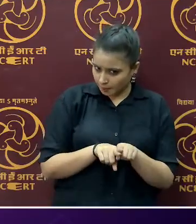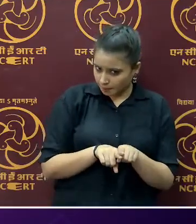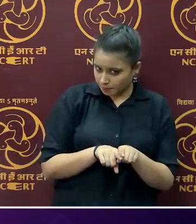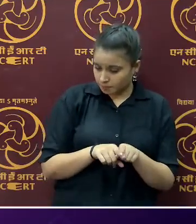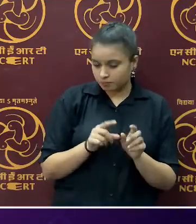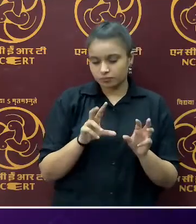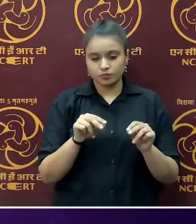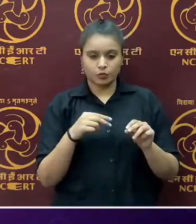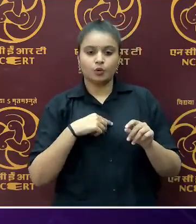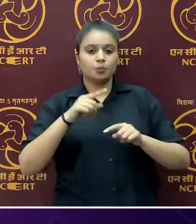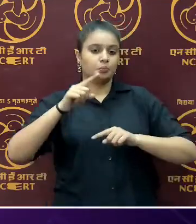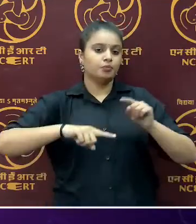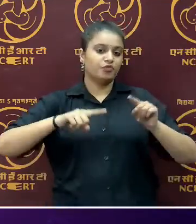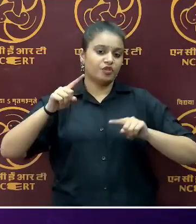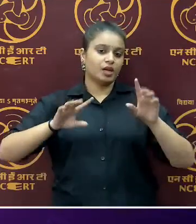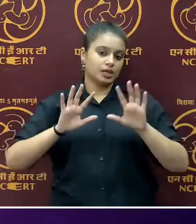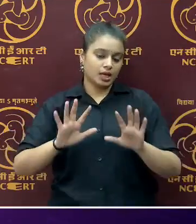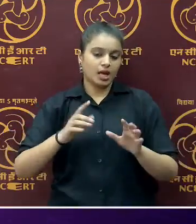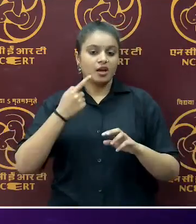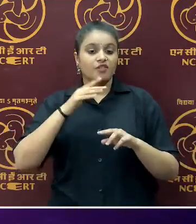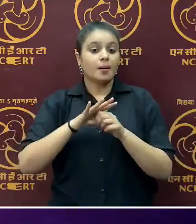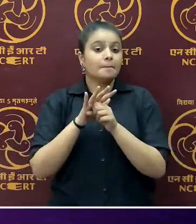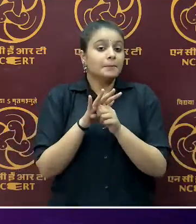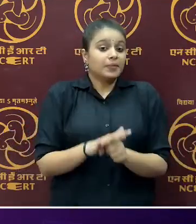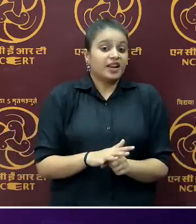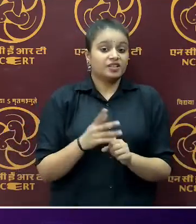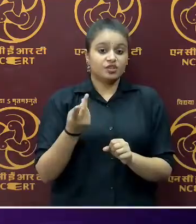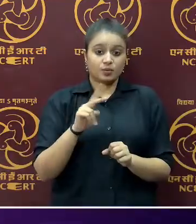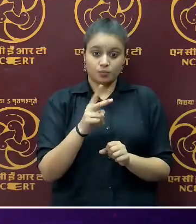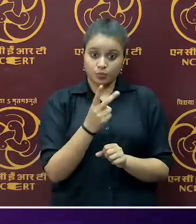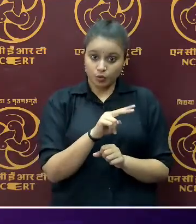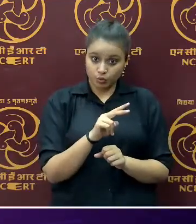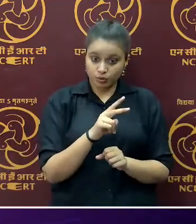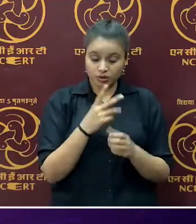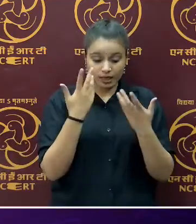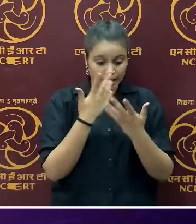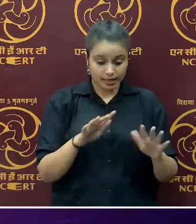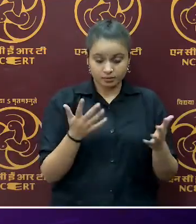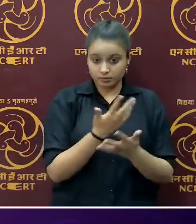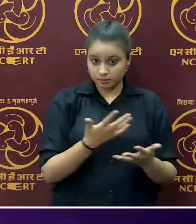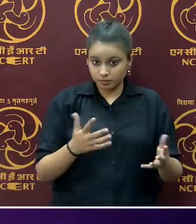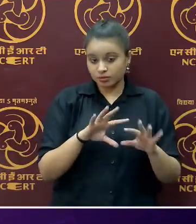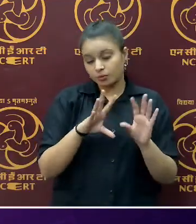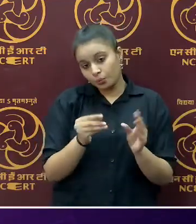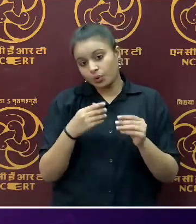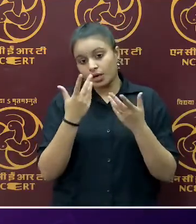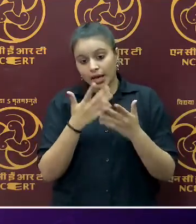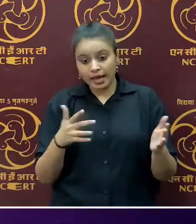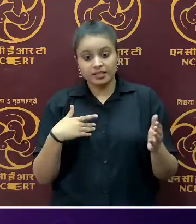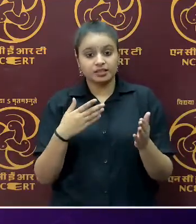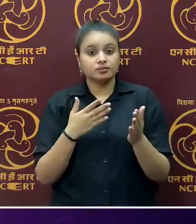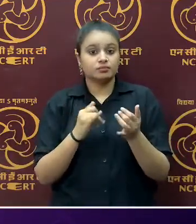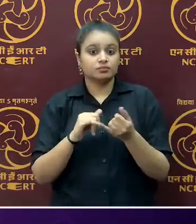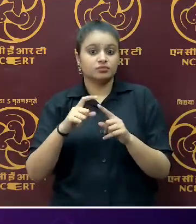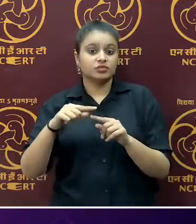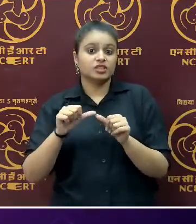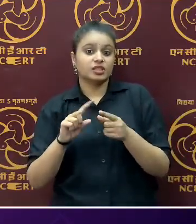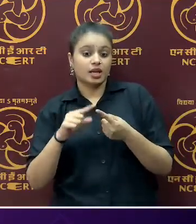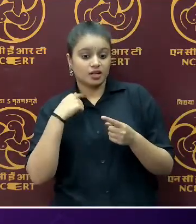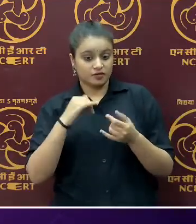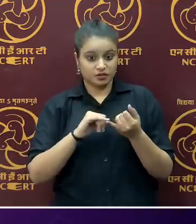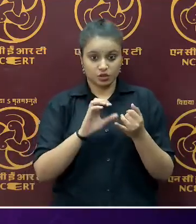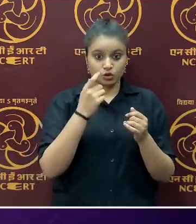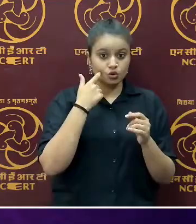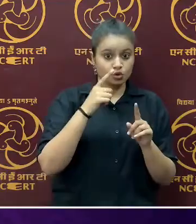Okay. Right. Amount of pressure that is exerting over any object or any state, it varies. Like for Okay. solids we